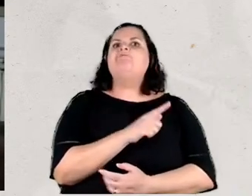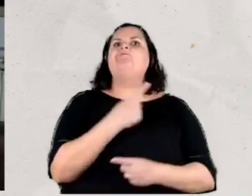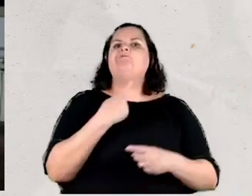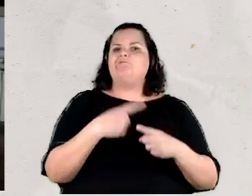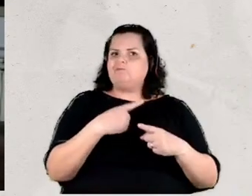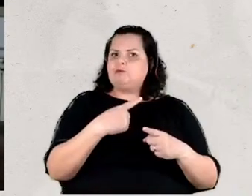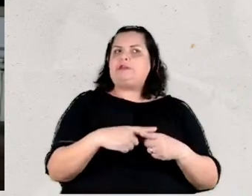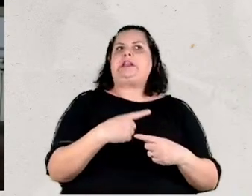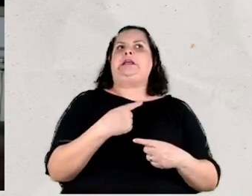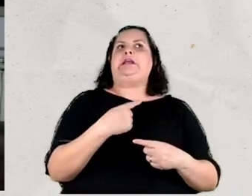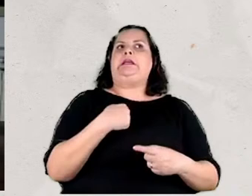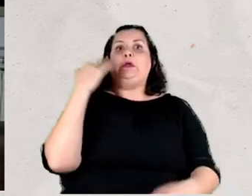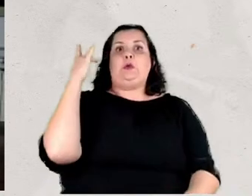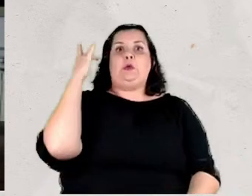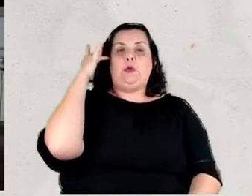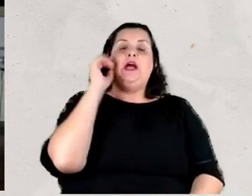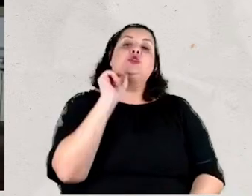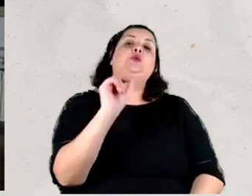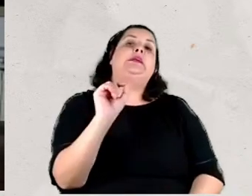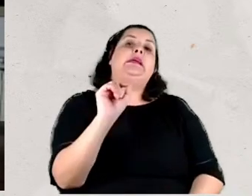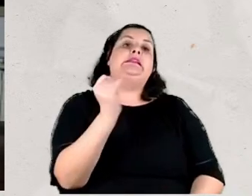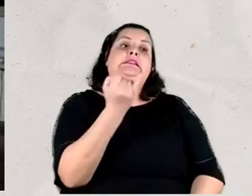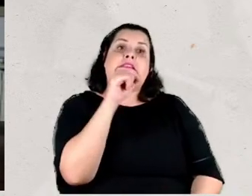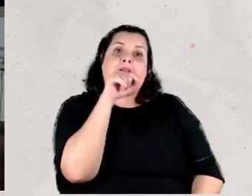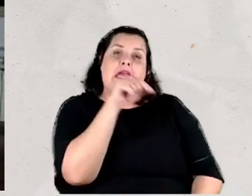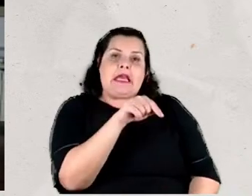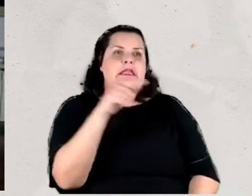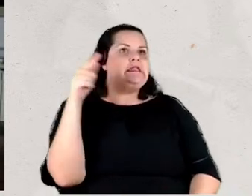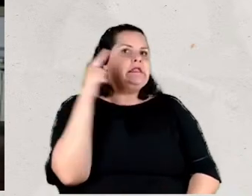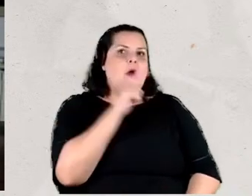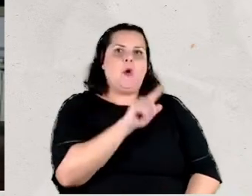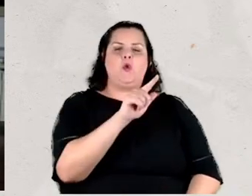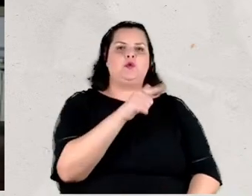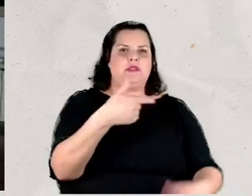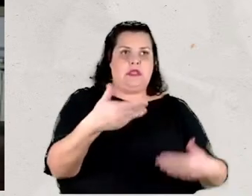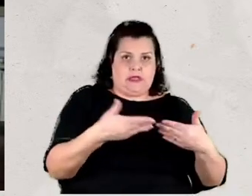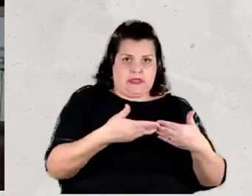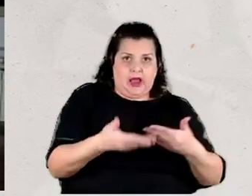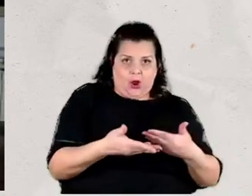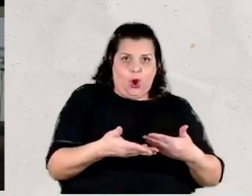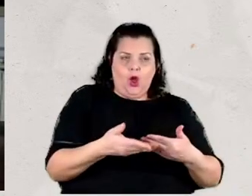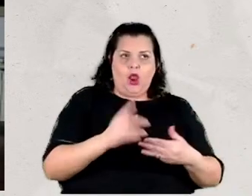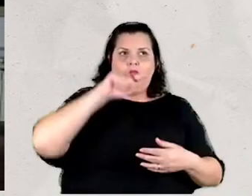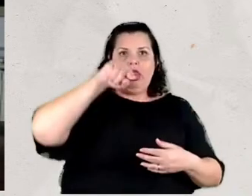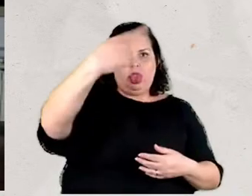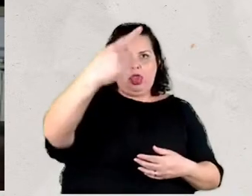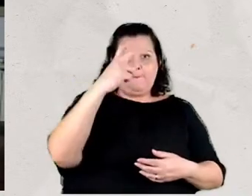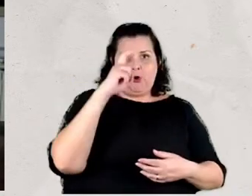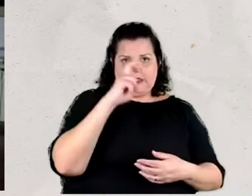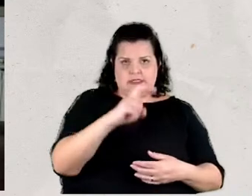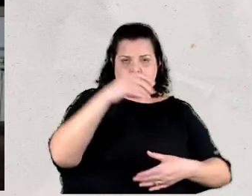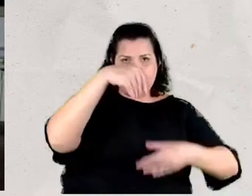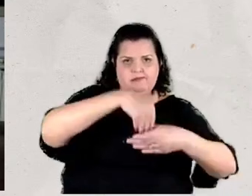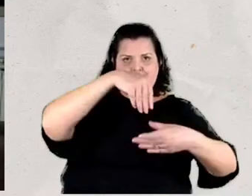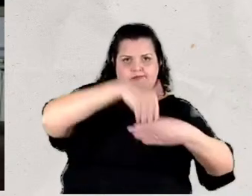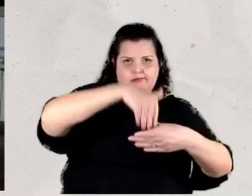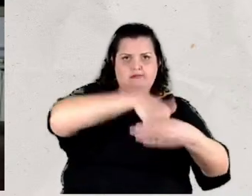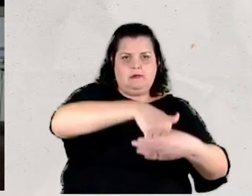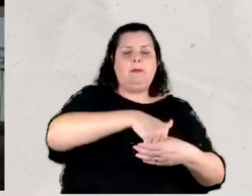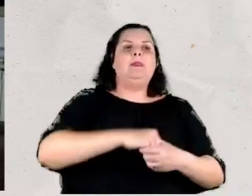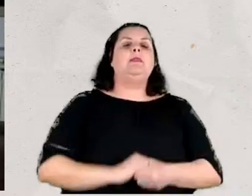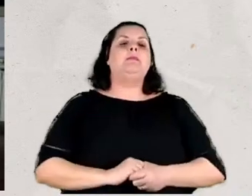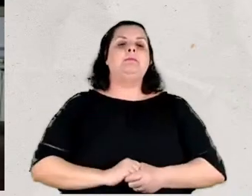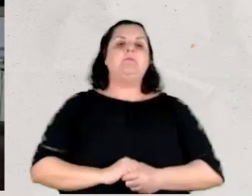now, after five elections, the sense in the political system is that the Likud